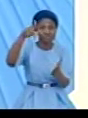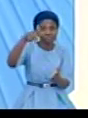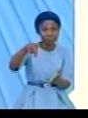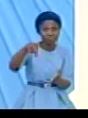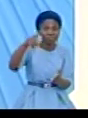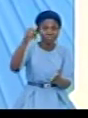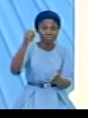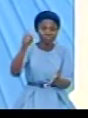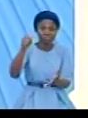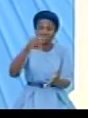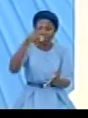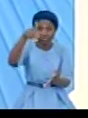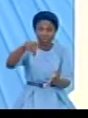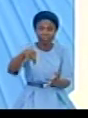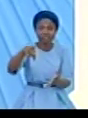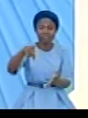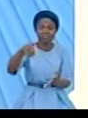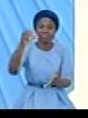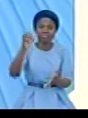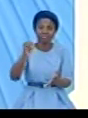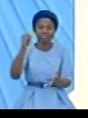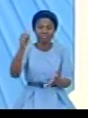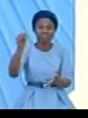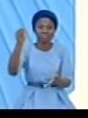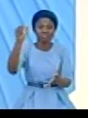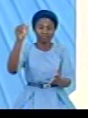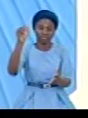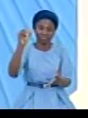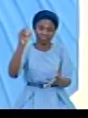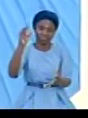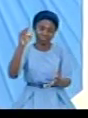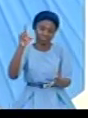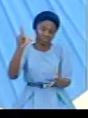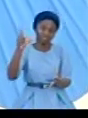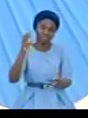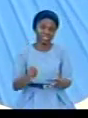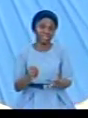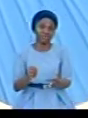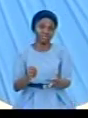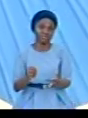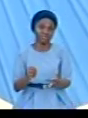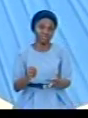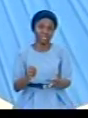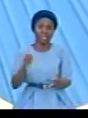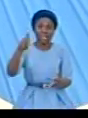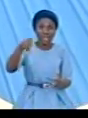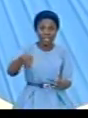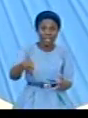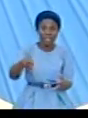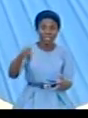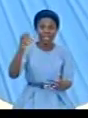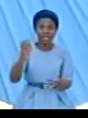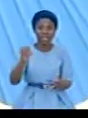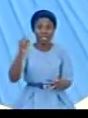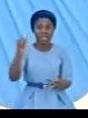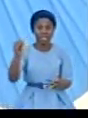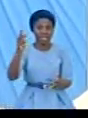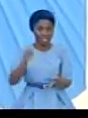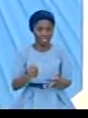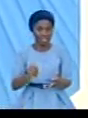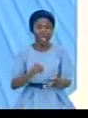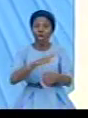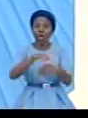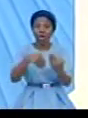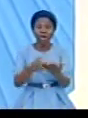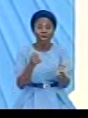me. He knew all that had been written concerning him. Go to Genesis chapter 3,